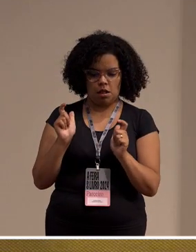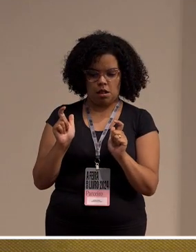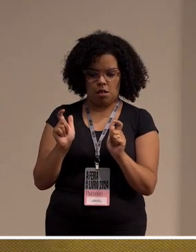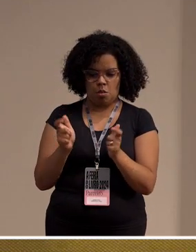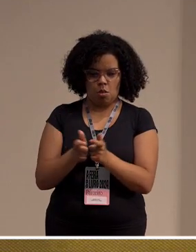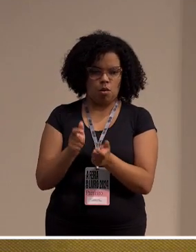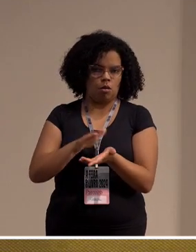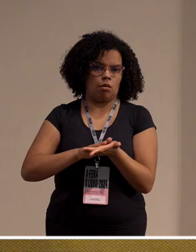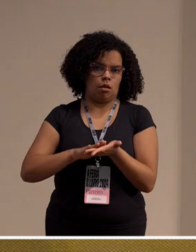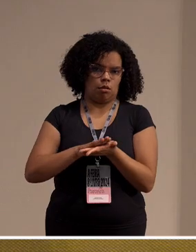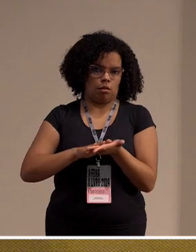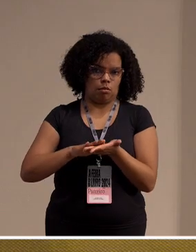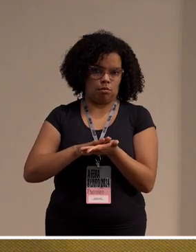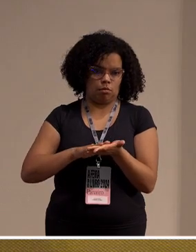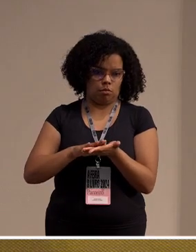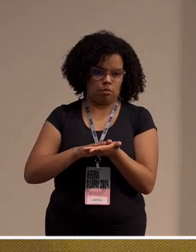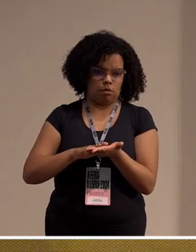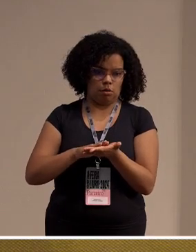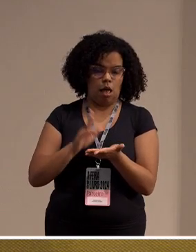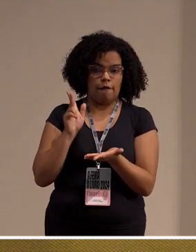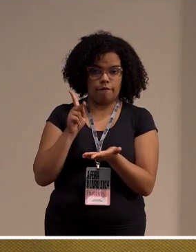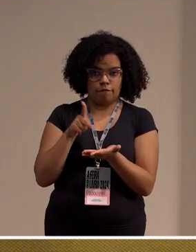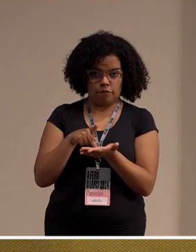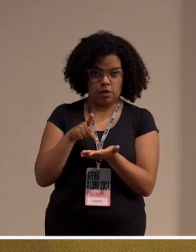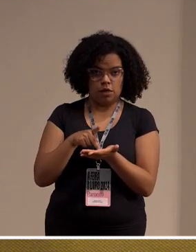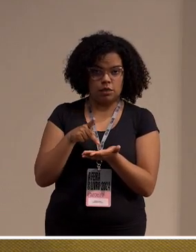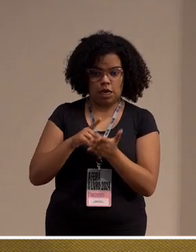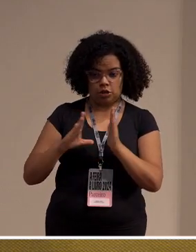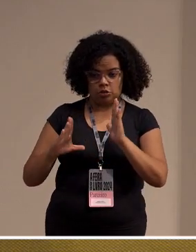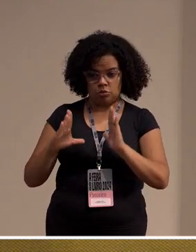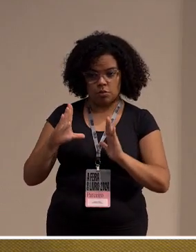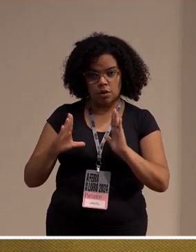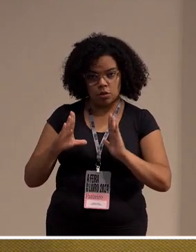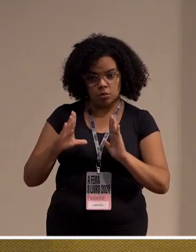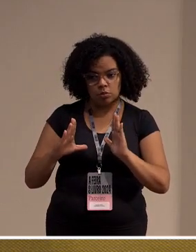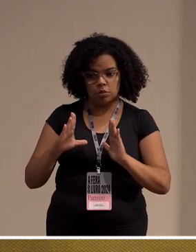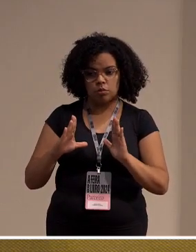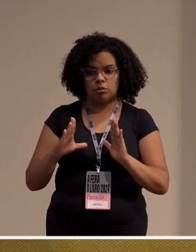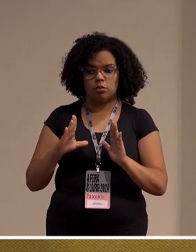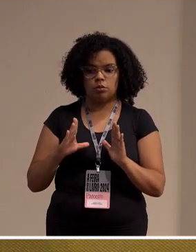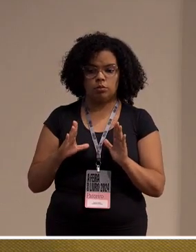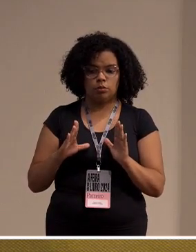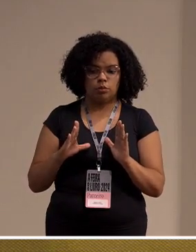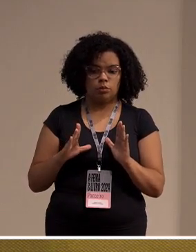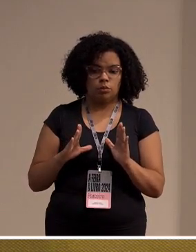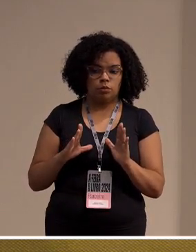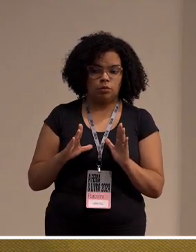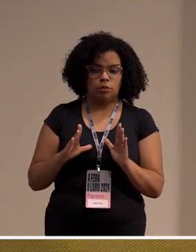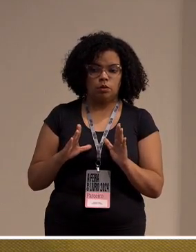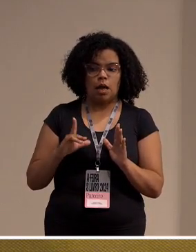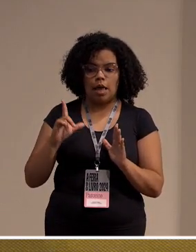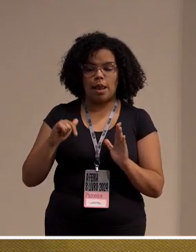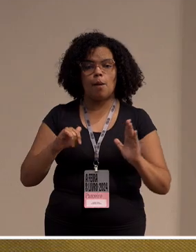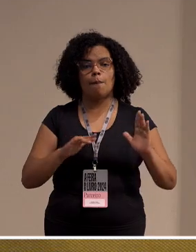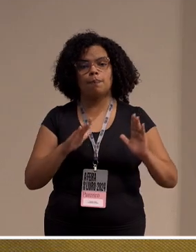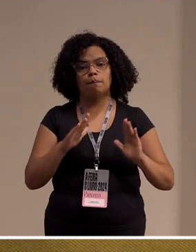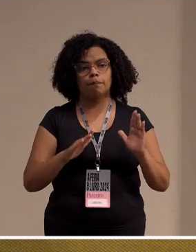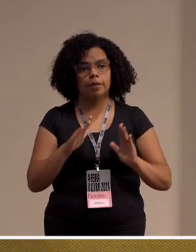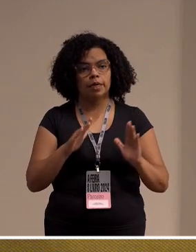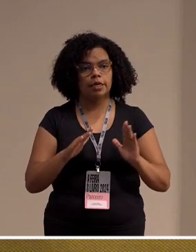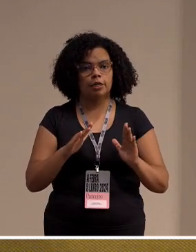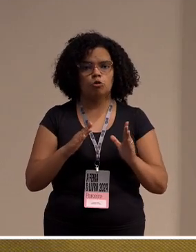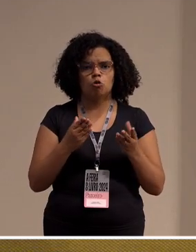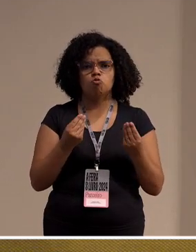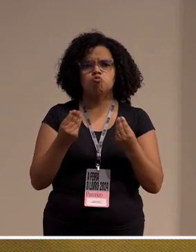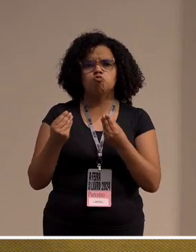the reality of the period and the existence is that it was filled with horrors and it was unpredictable. And I wanted my language